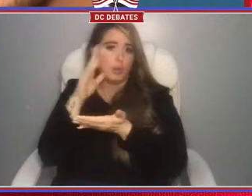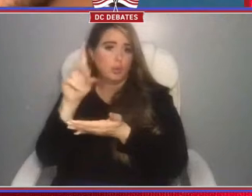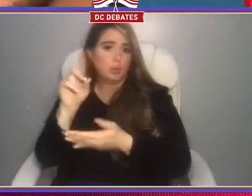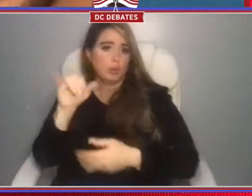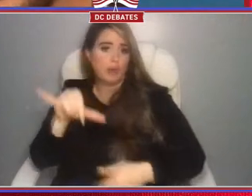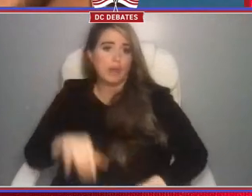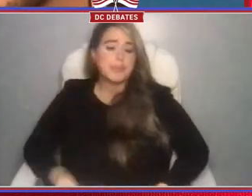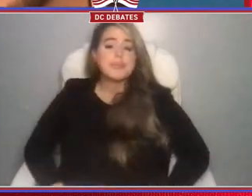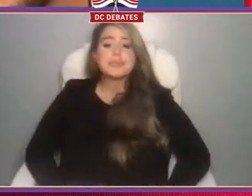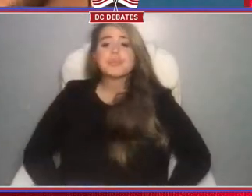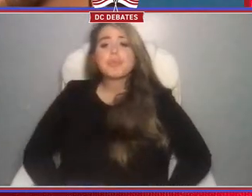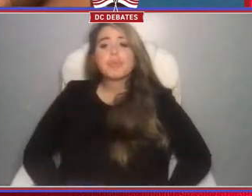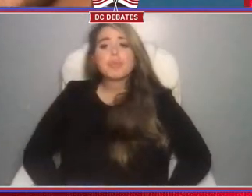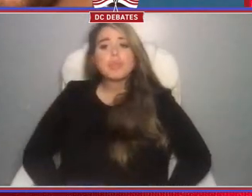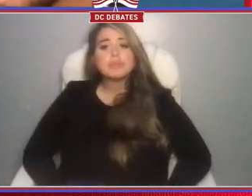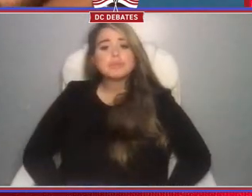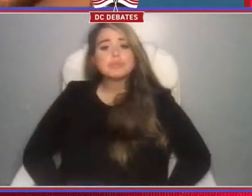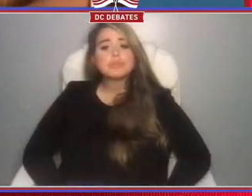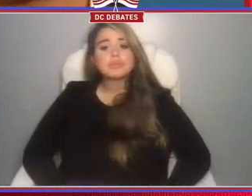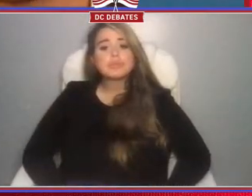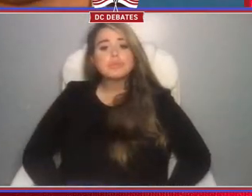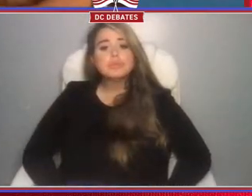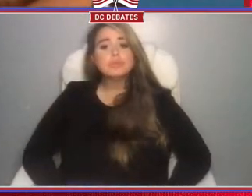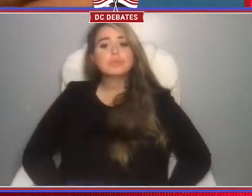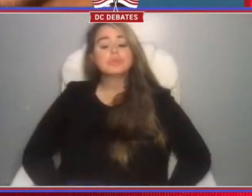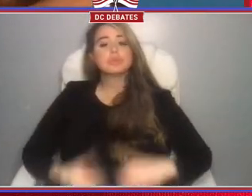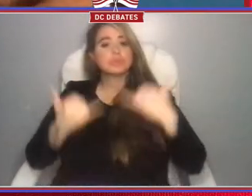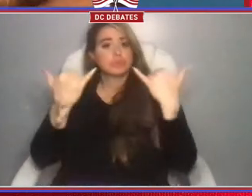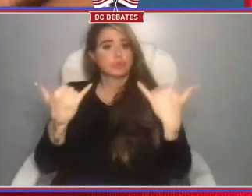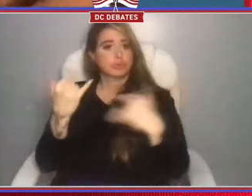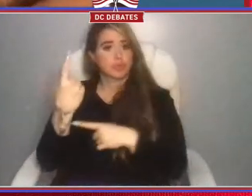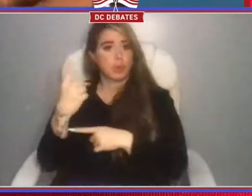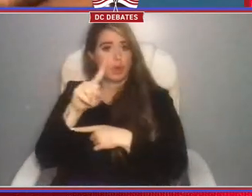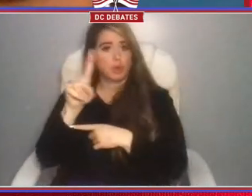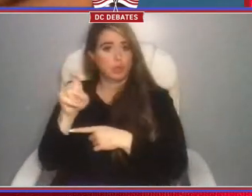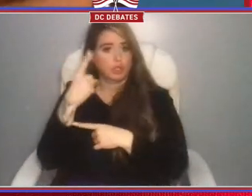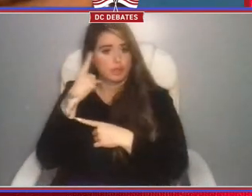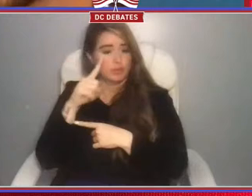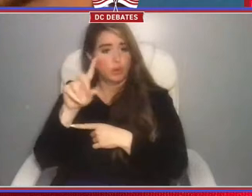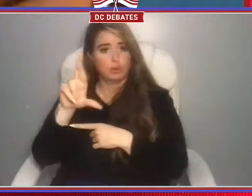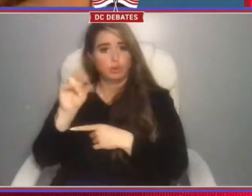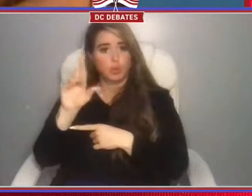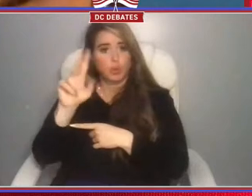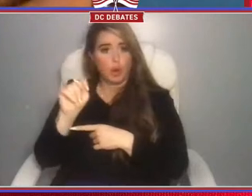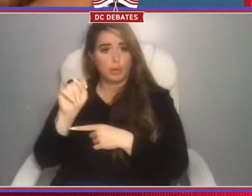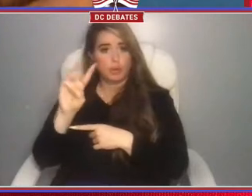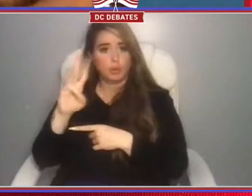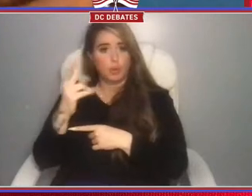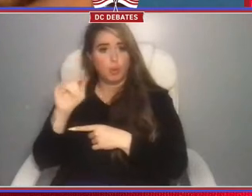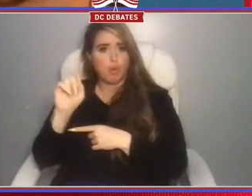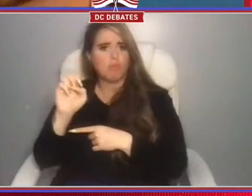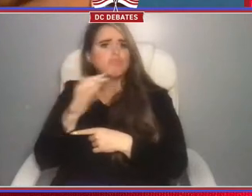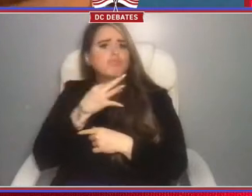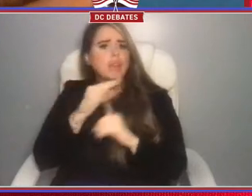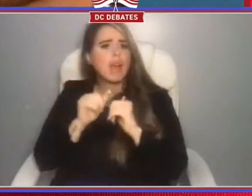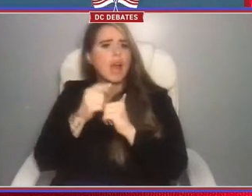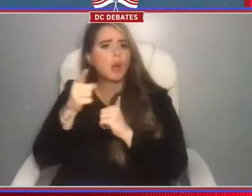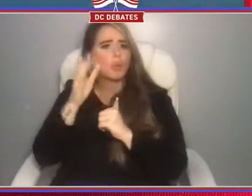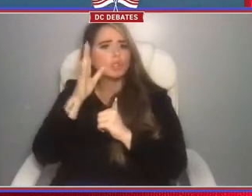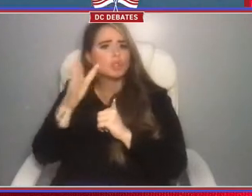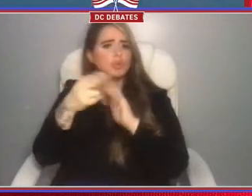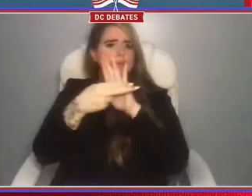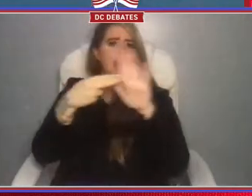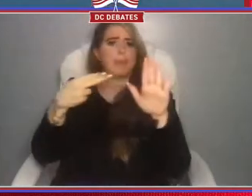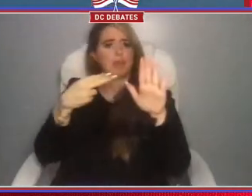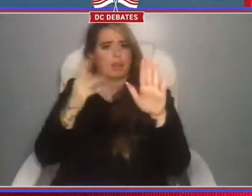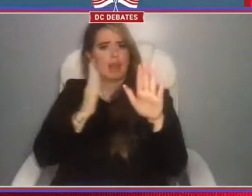Thank you, James. And one question for Robert White. How would you grade the city's ongoing response to the